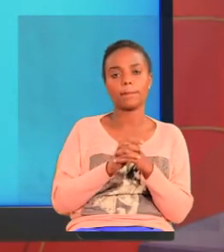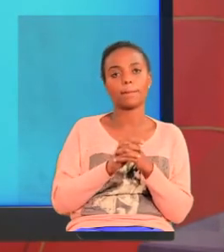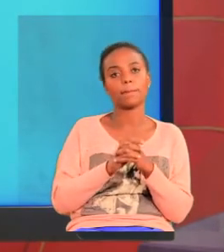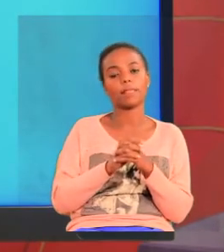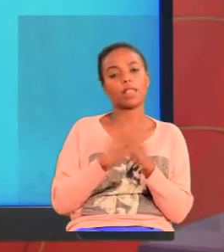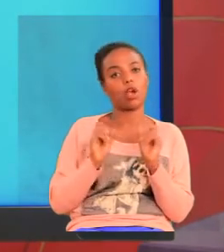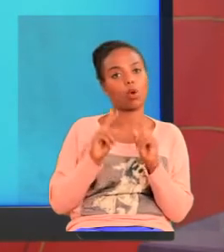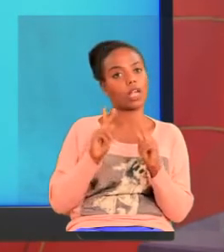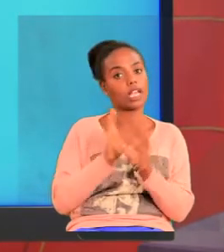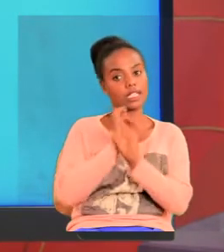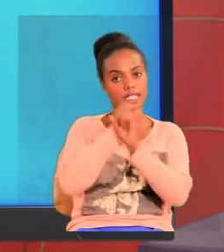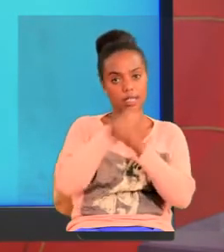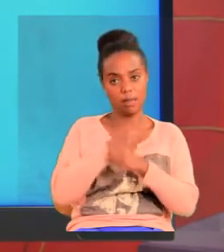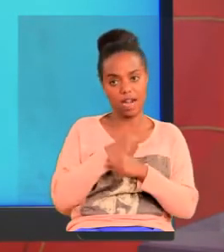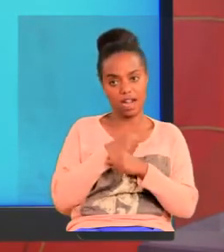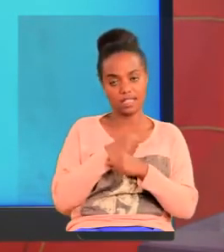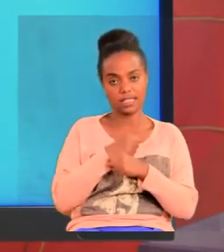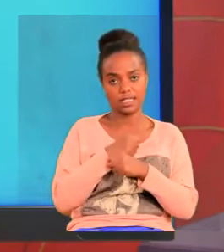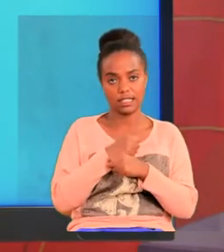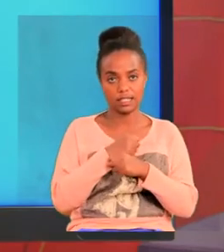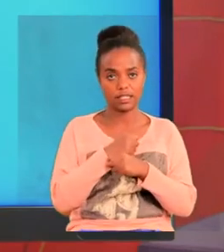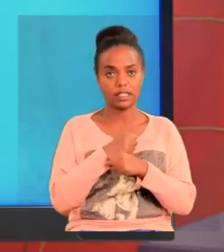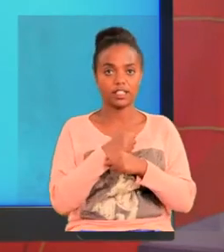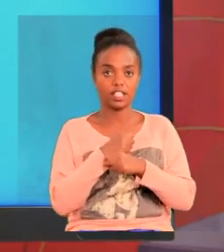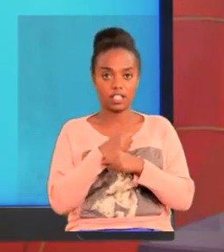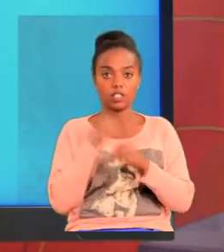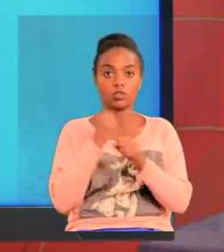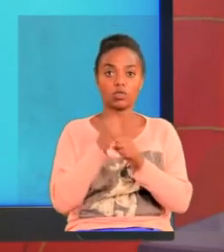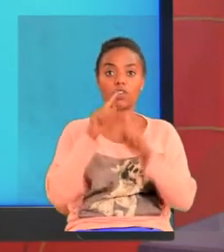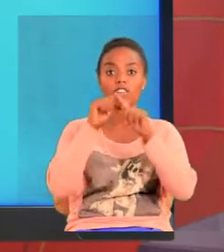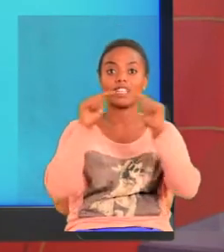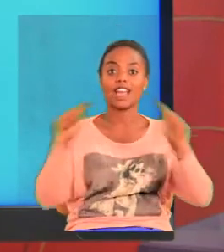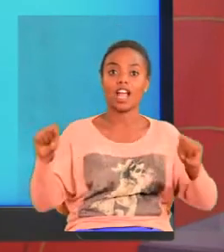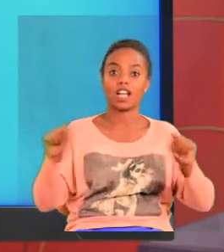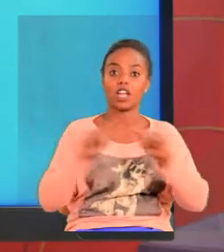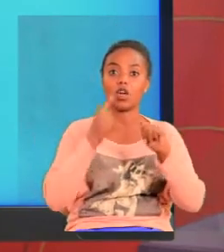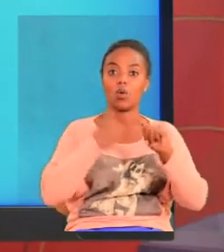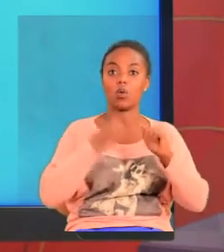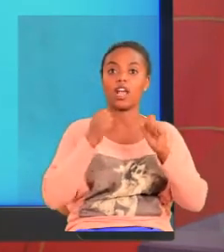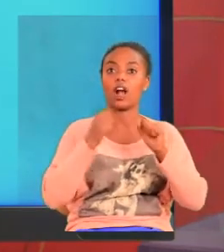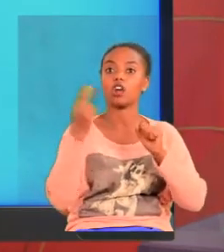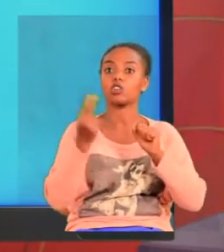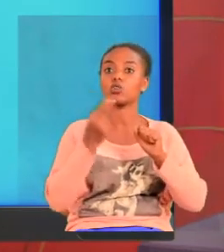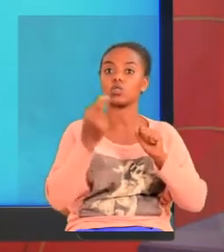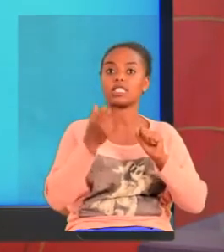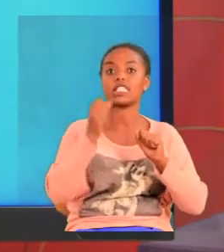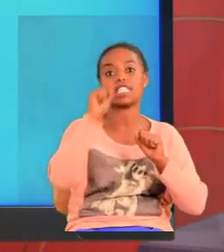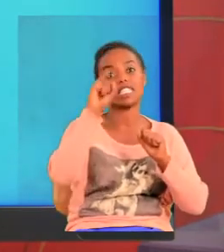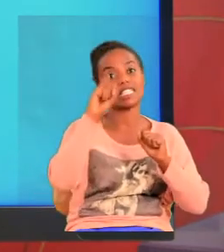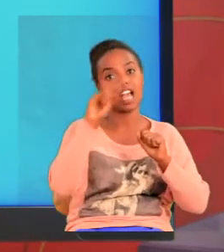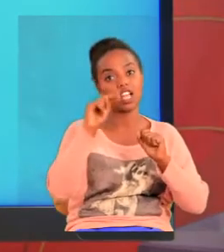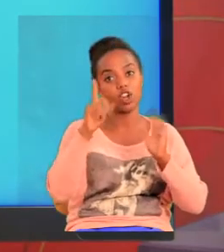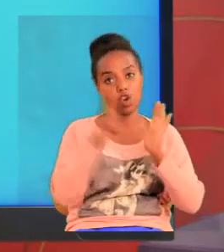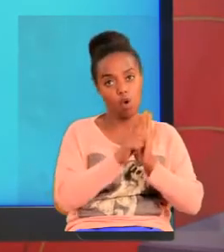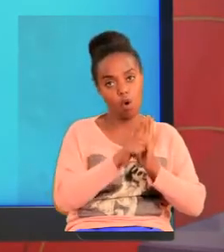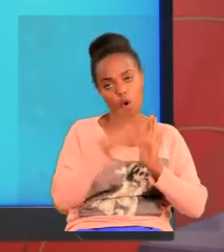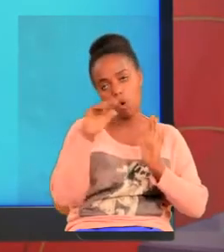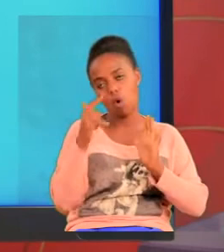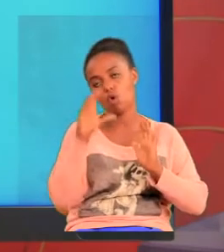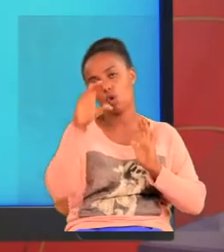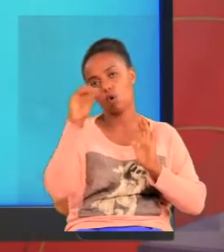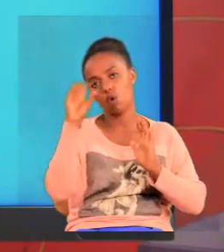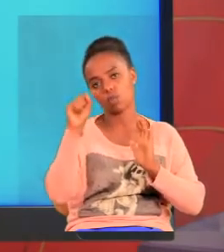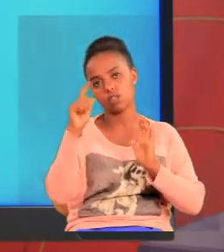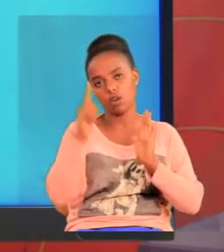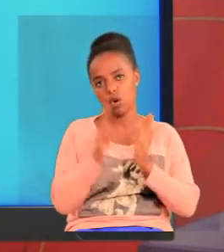Okay, summarize. To solve triangles, we can use either sine law or cosine